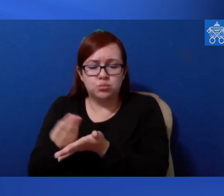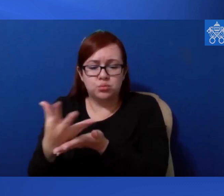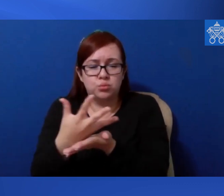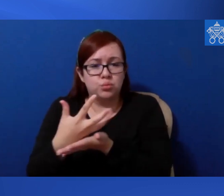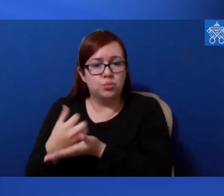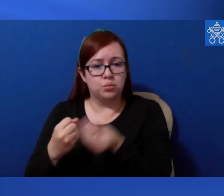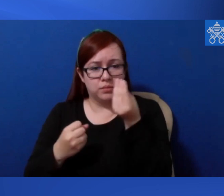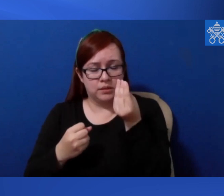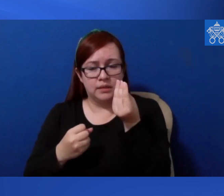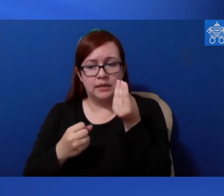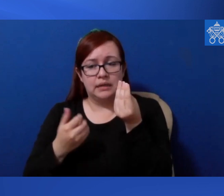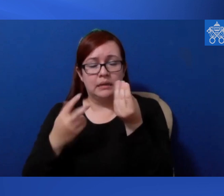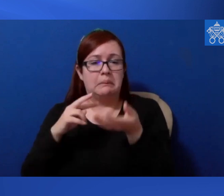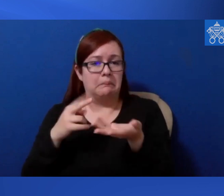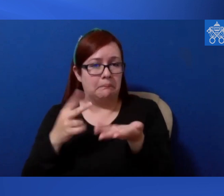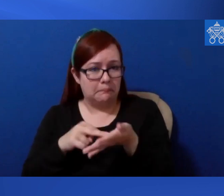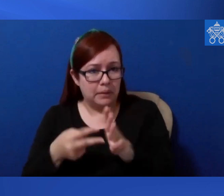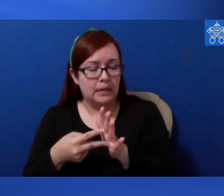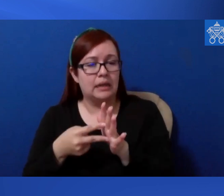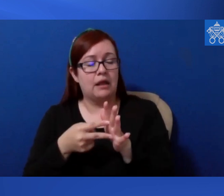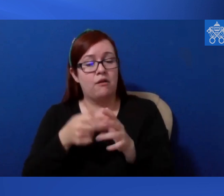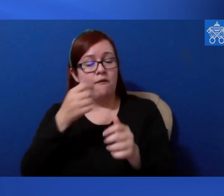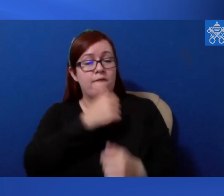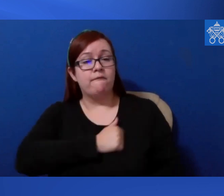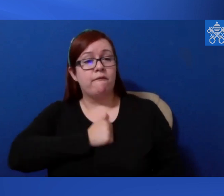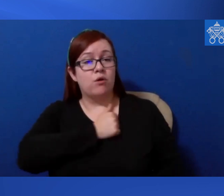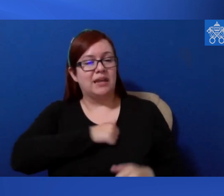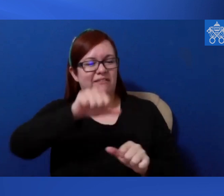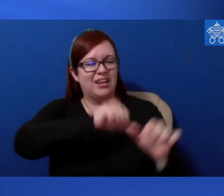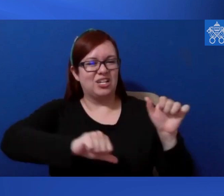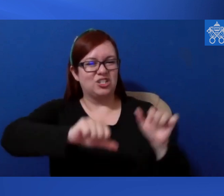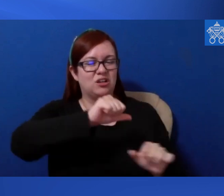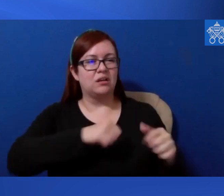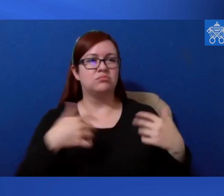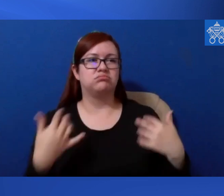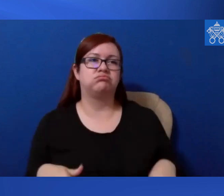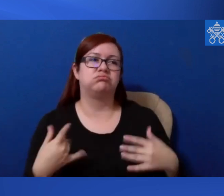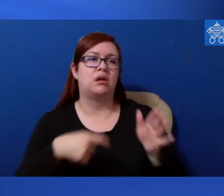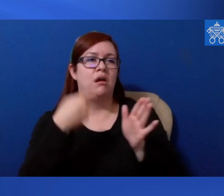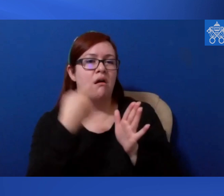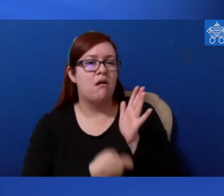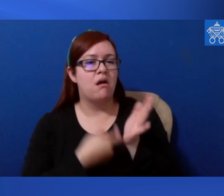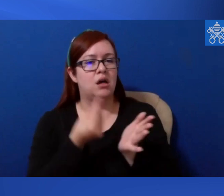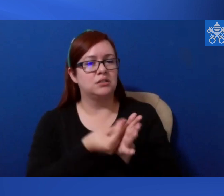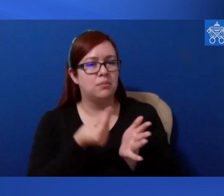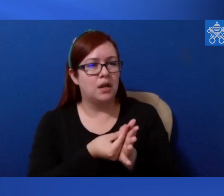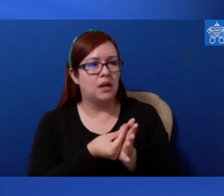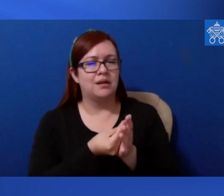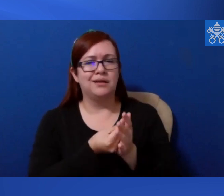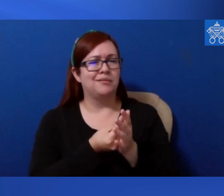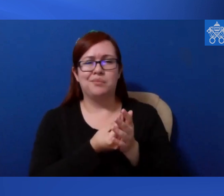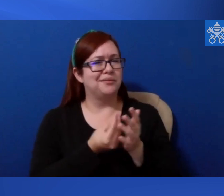as if to say that forgiving each other costs money, but not at all